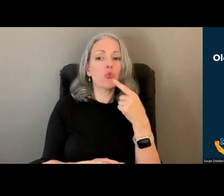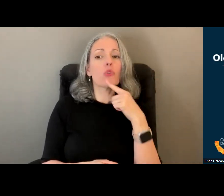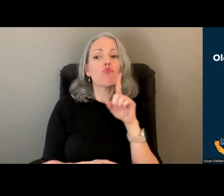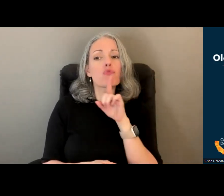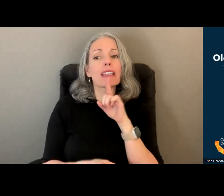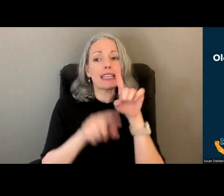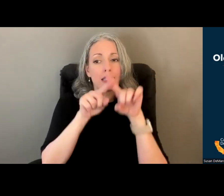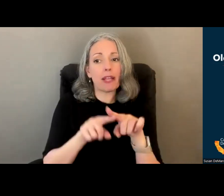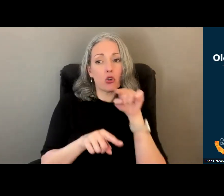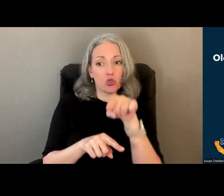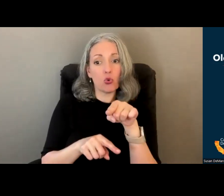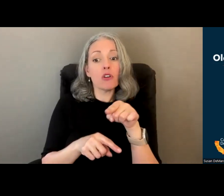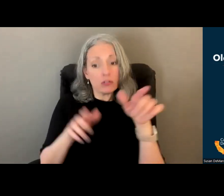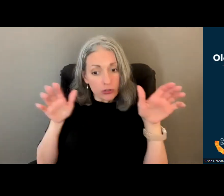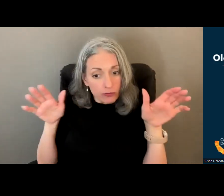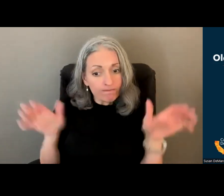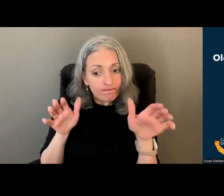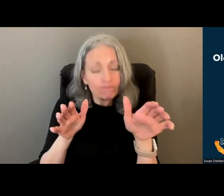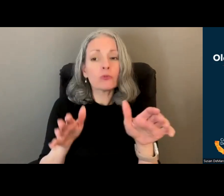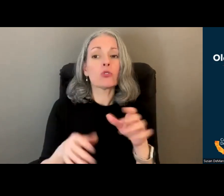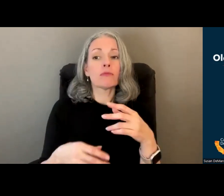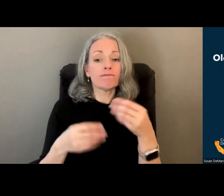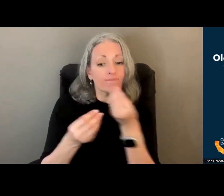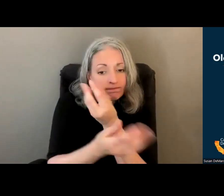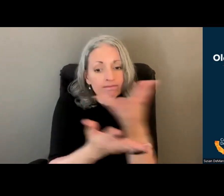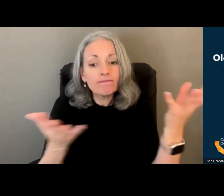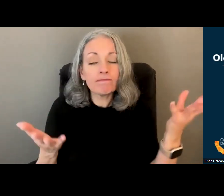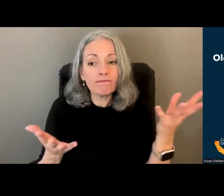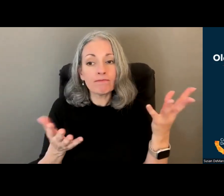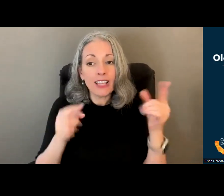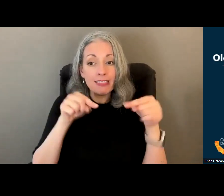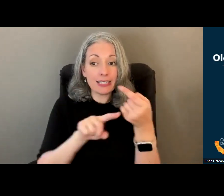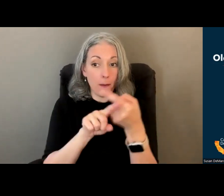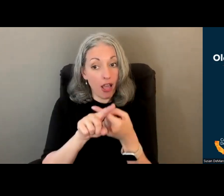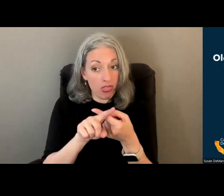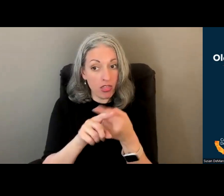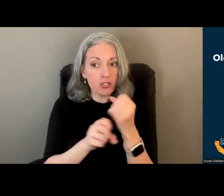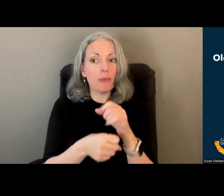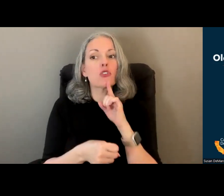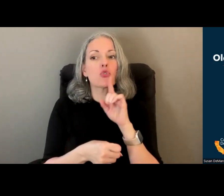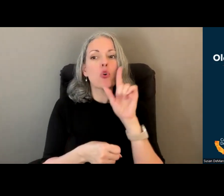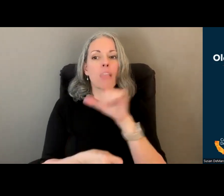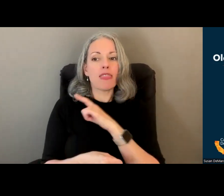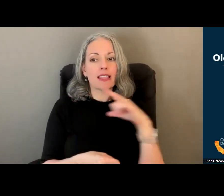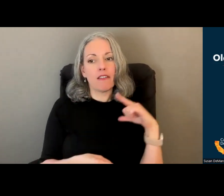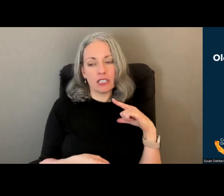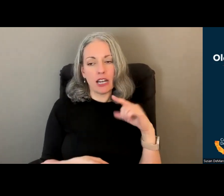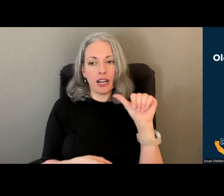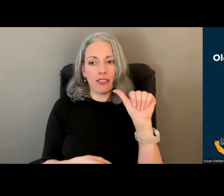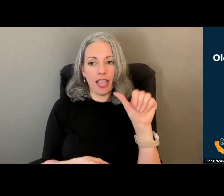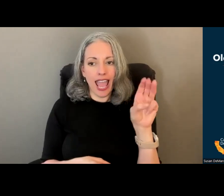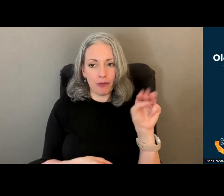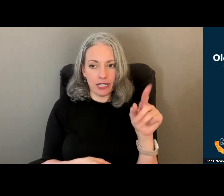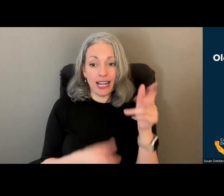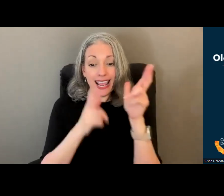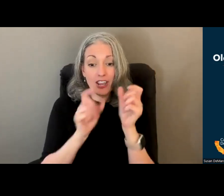be vocal and visible in the next month or so to make sure that the legislature and the administration hear from